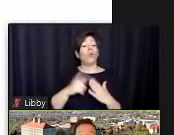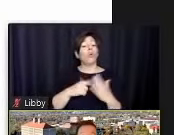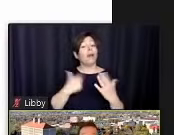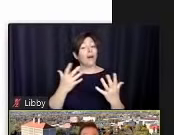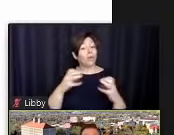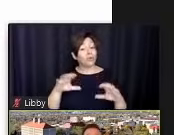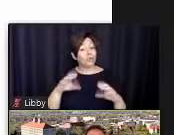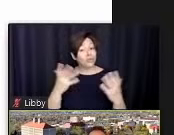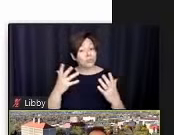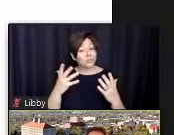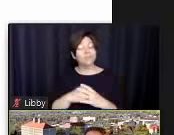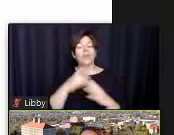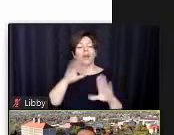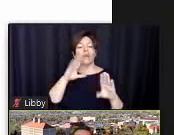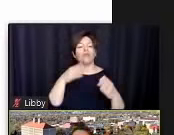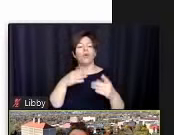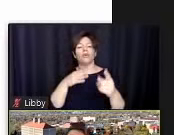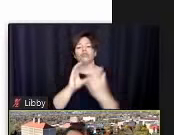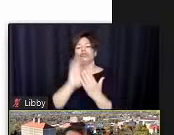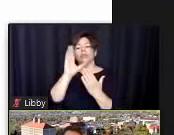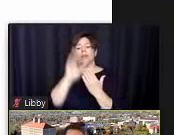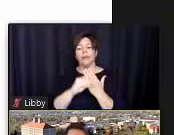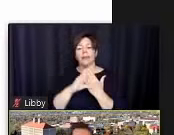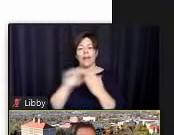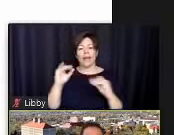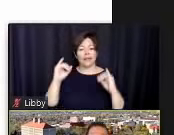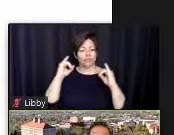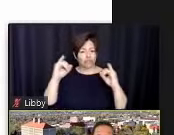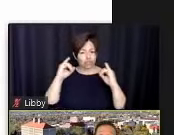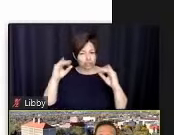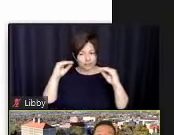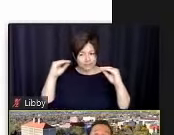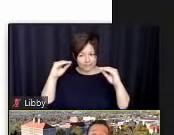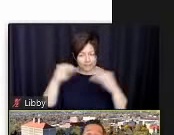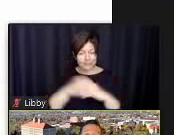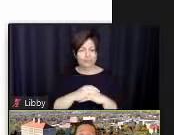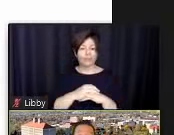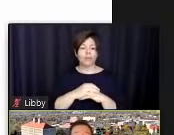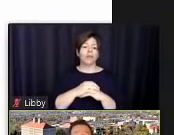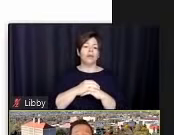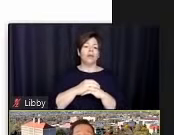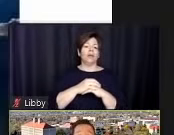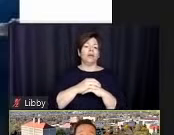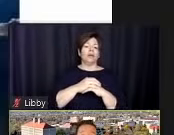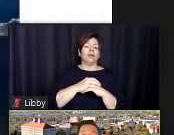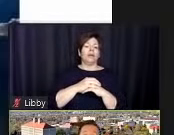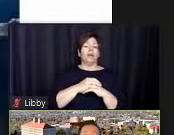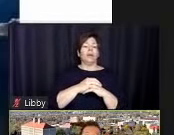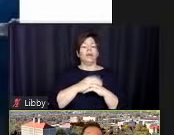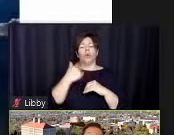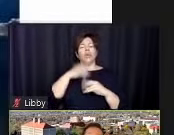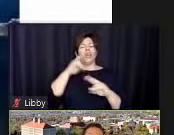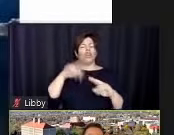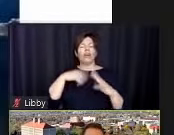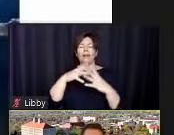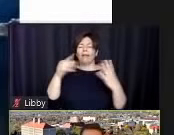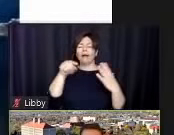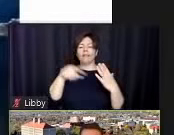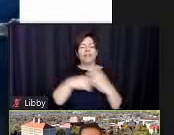to focus in on this curriculum and instruction, okay? And so there's lots of different things we can look at in terms